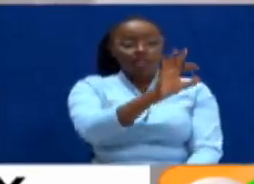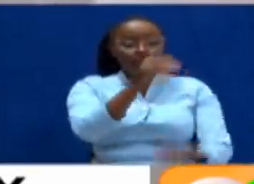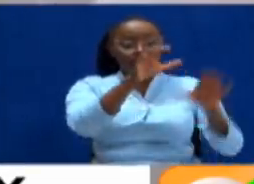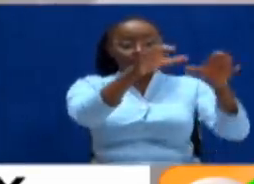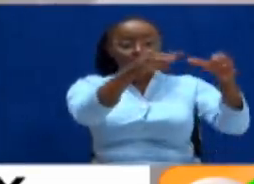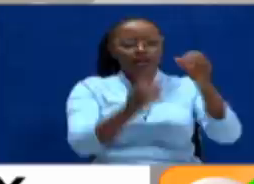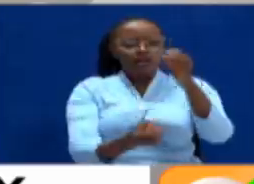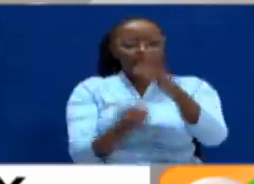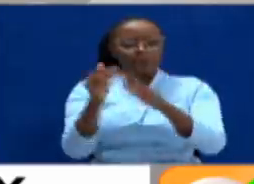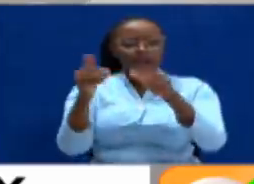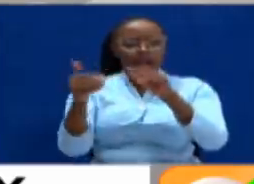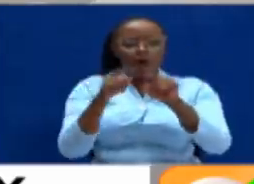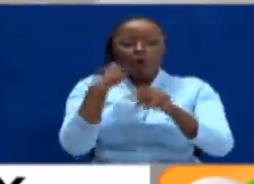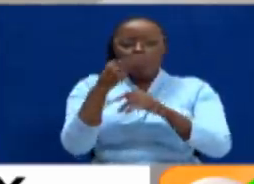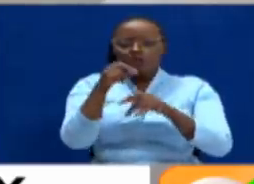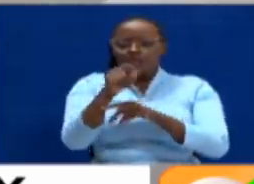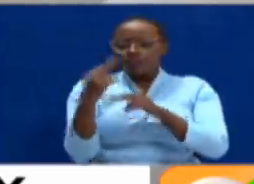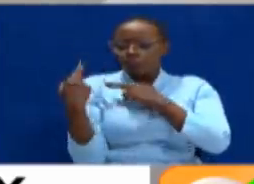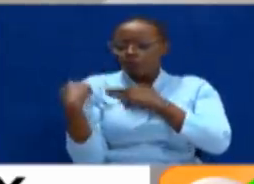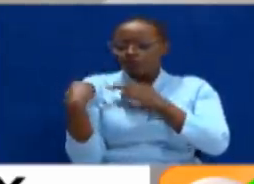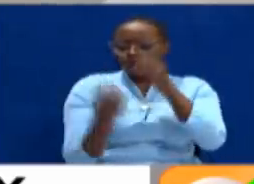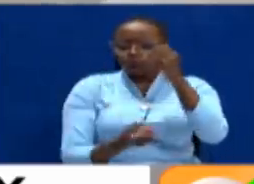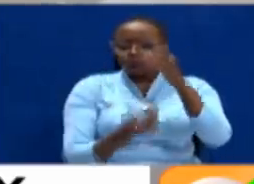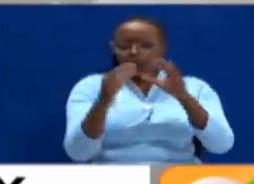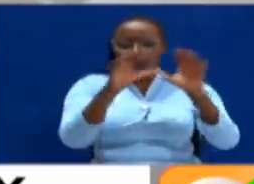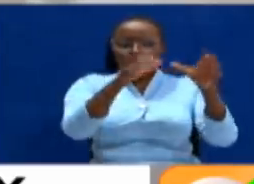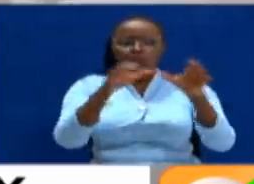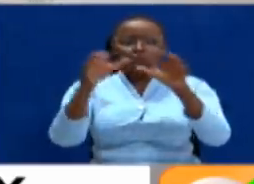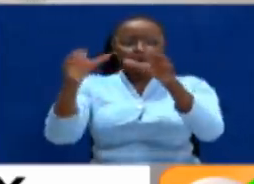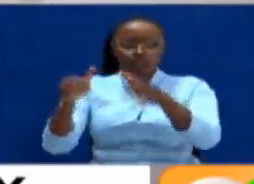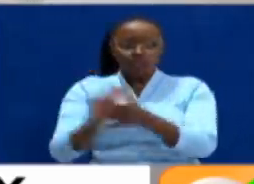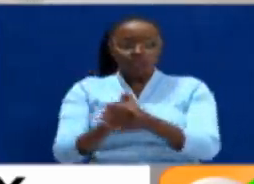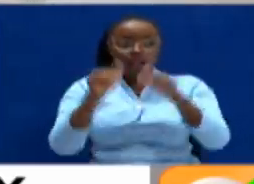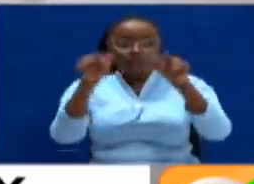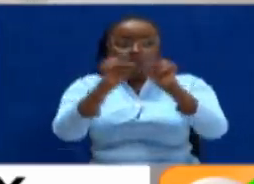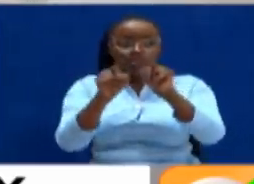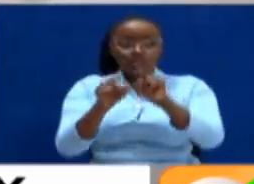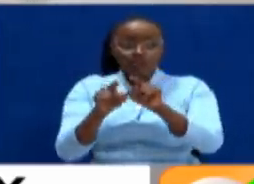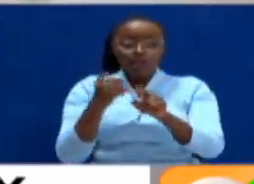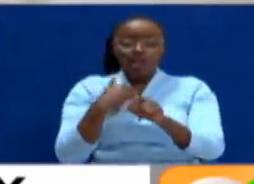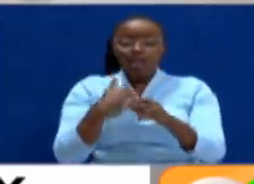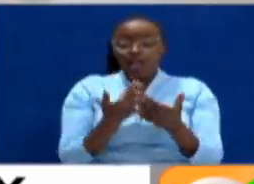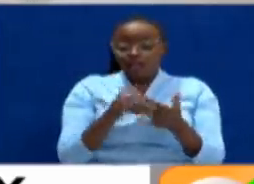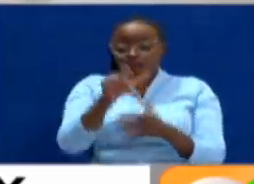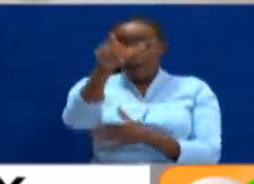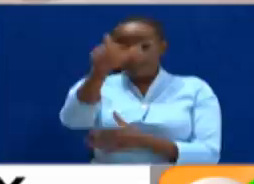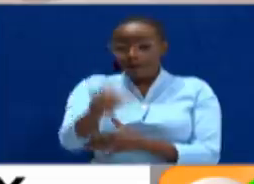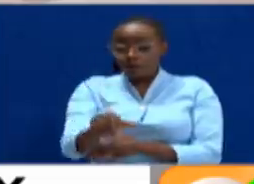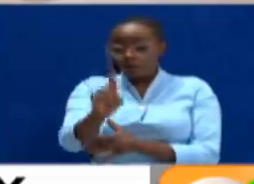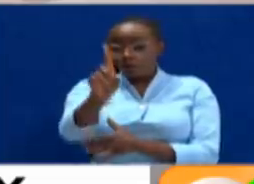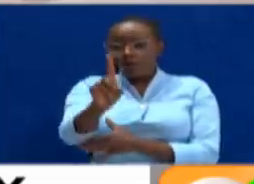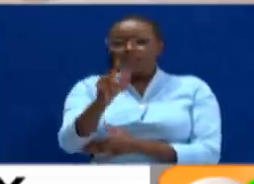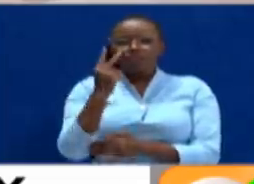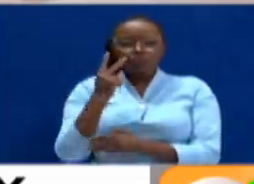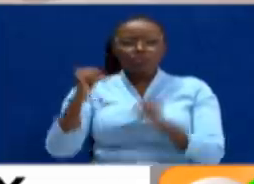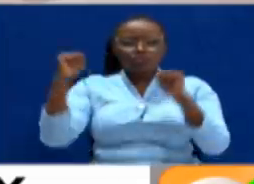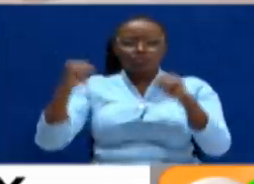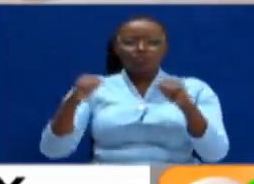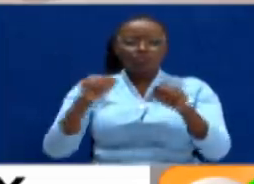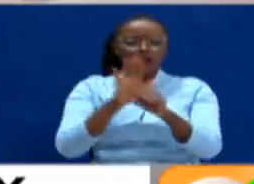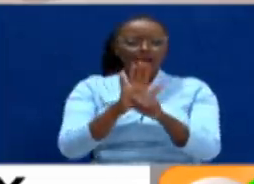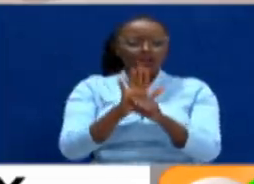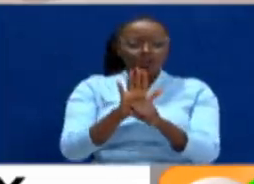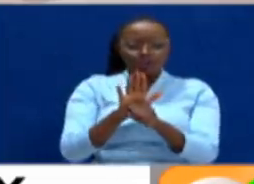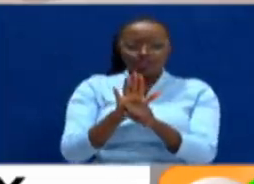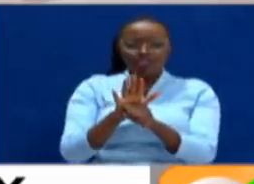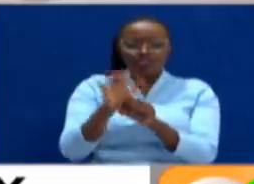was formed, who were behind the formation of the party. Yes. How it even fronted a candidate. And you could see a lot of